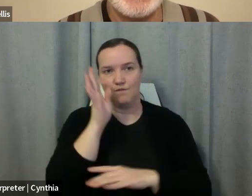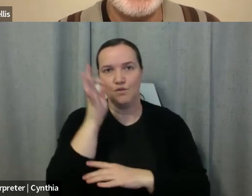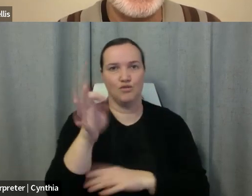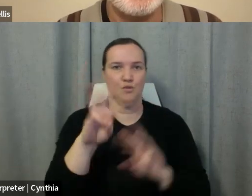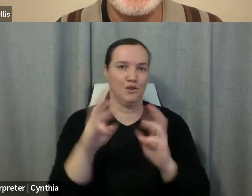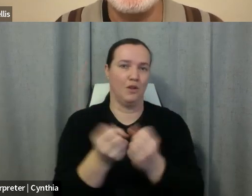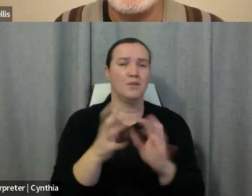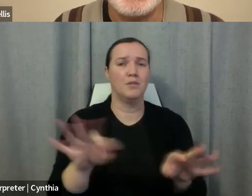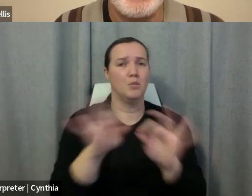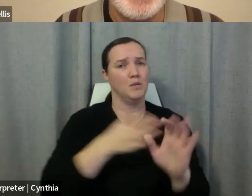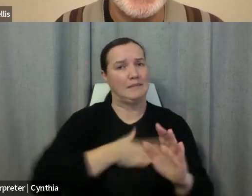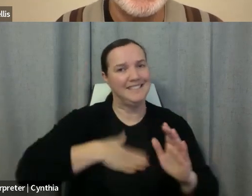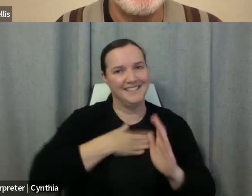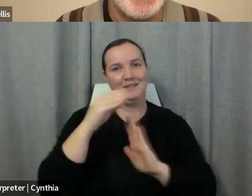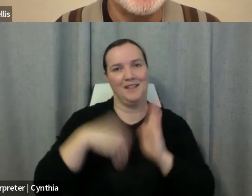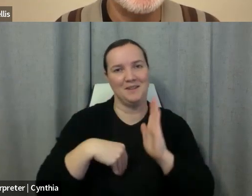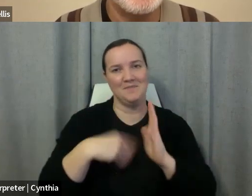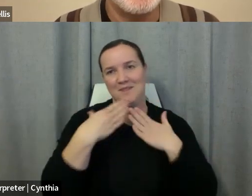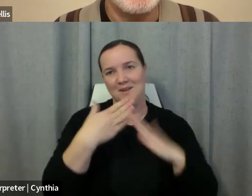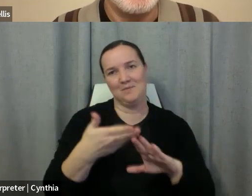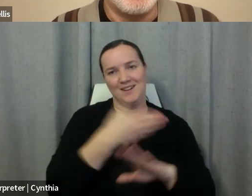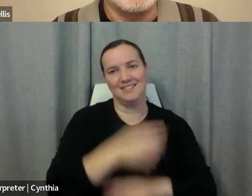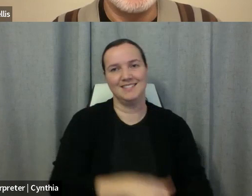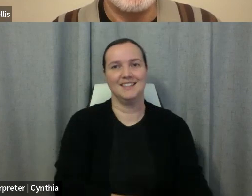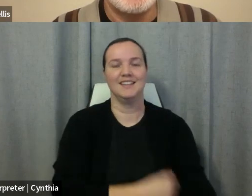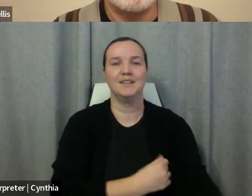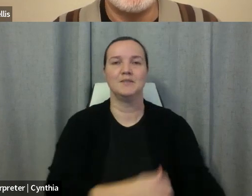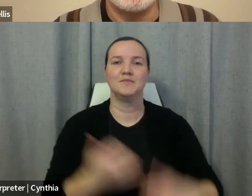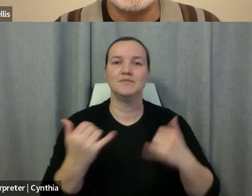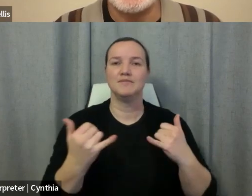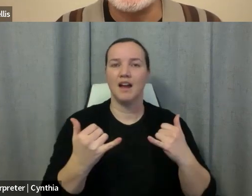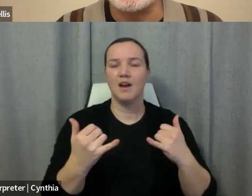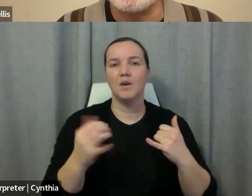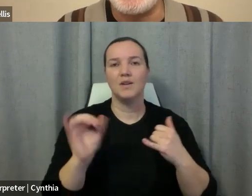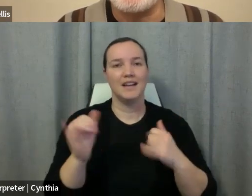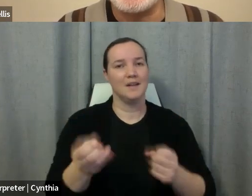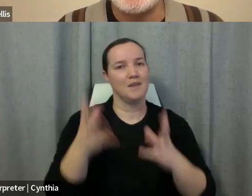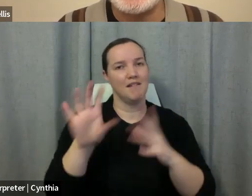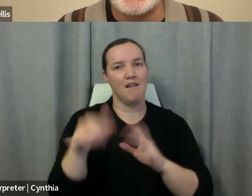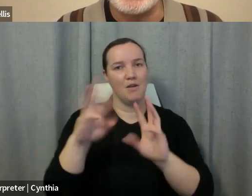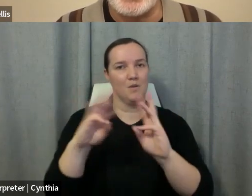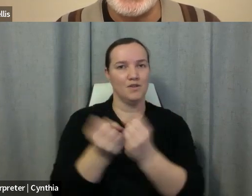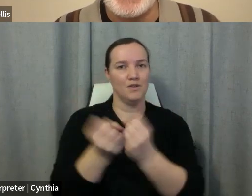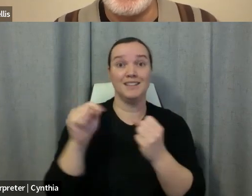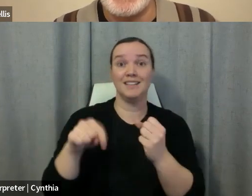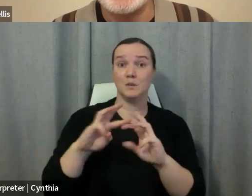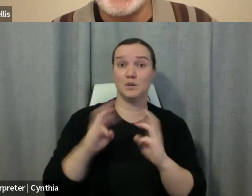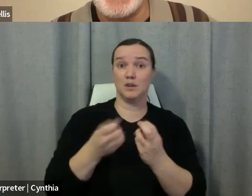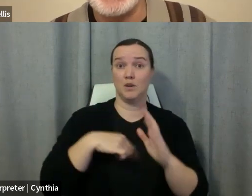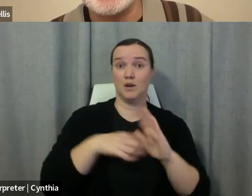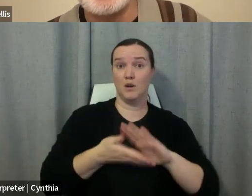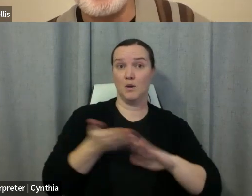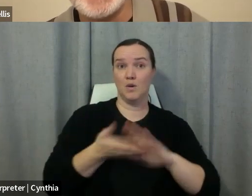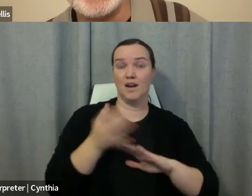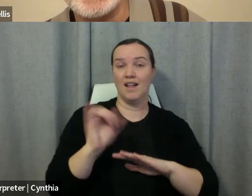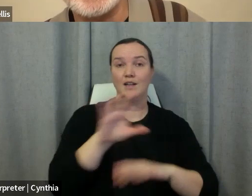Please fill out the survey. Thank you very much in advance. Unlike many of our other sessions, we're running this particular workshop as